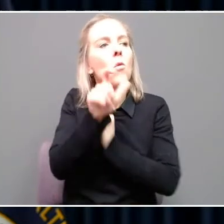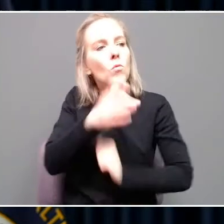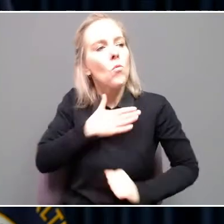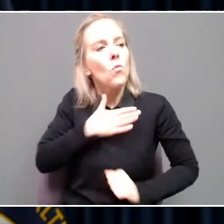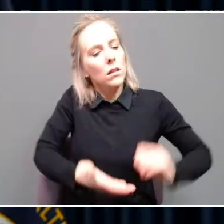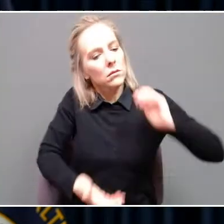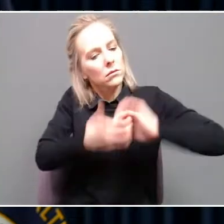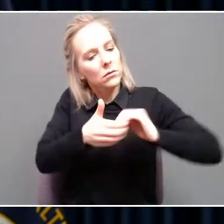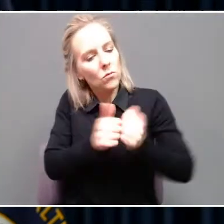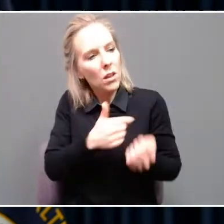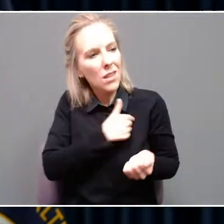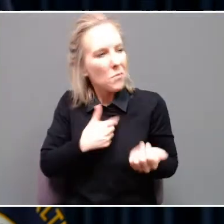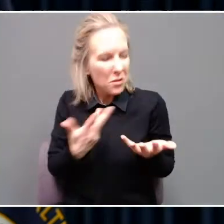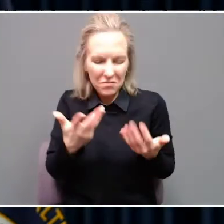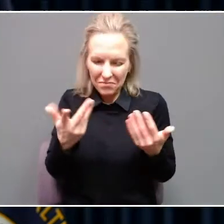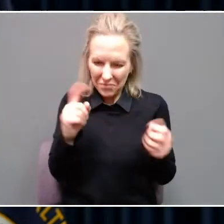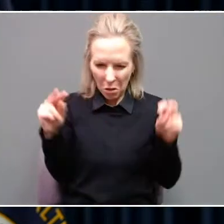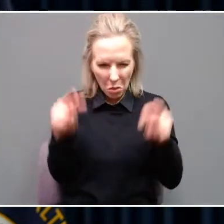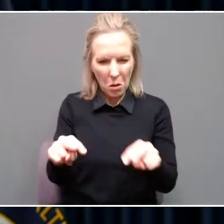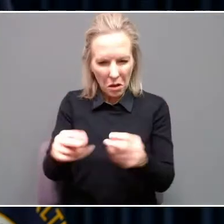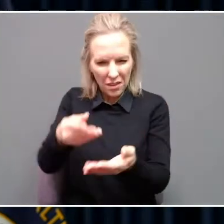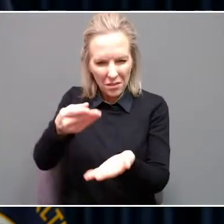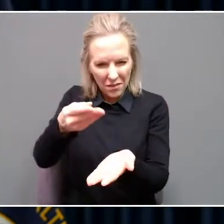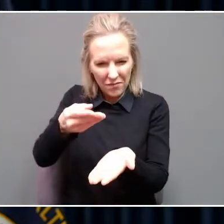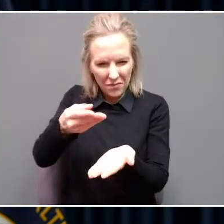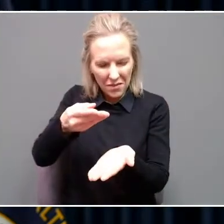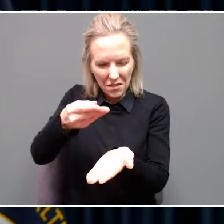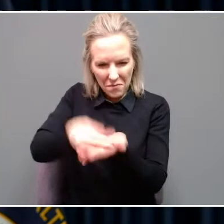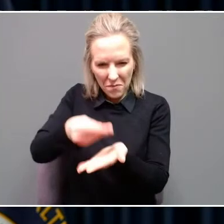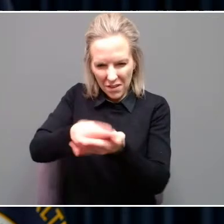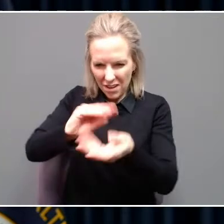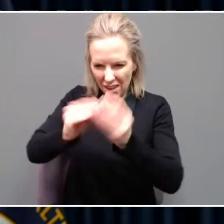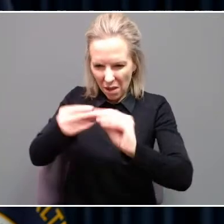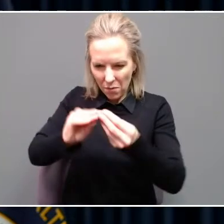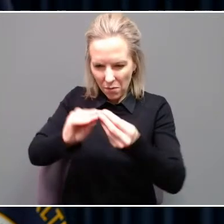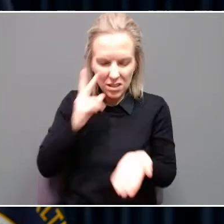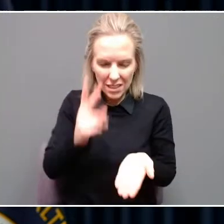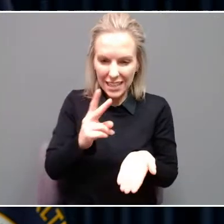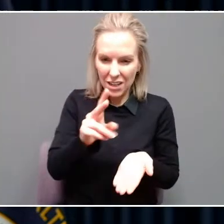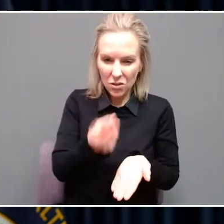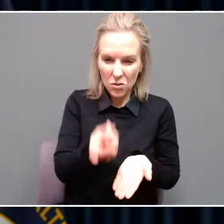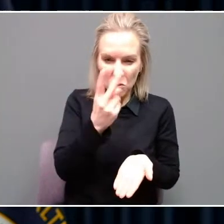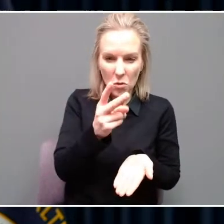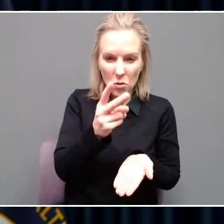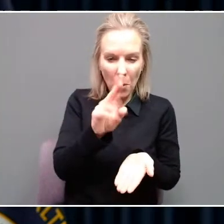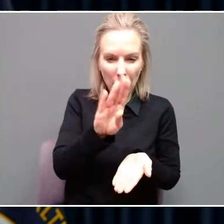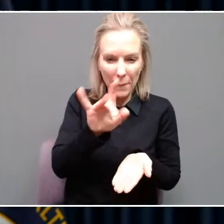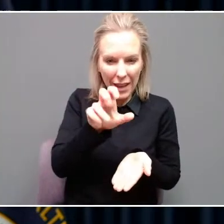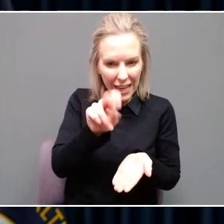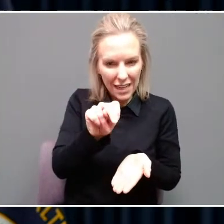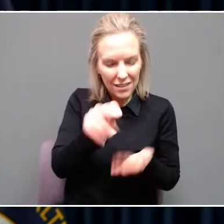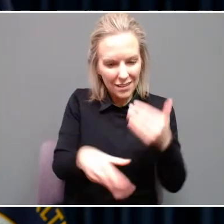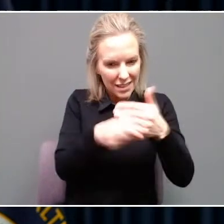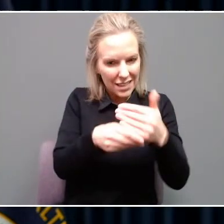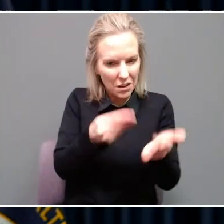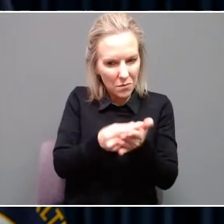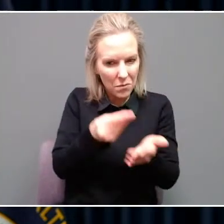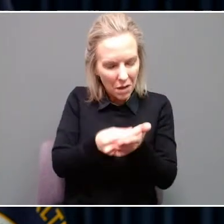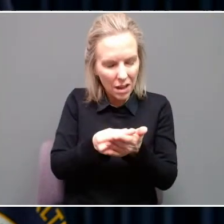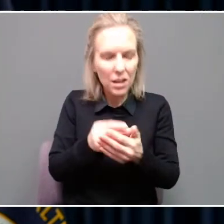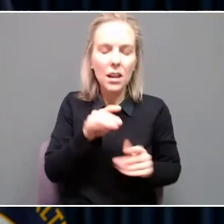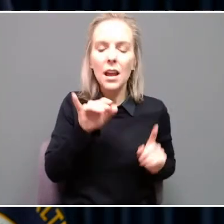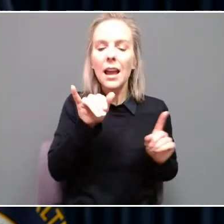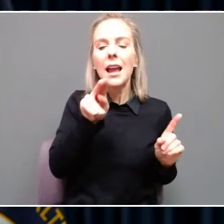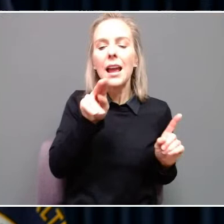the numbers: $2 billion additional dollars. Us falling in teacher pay. Indiana, with